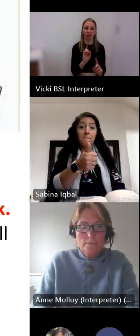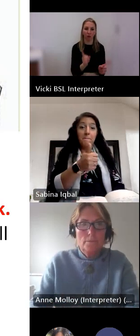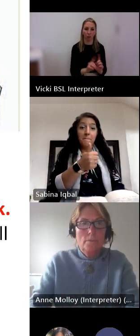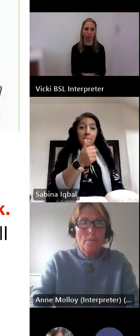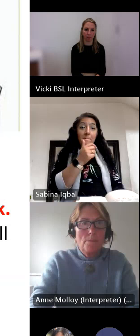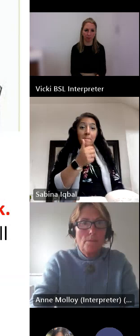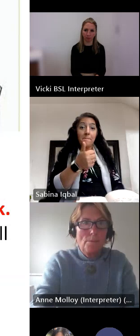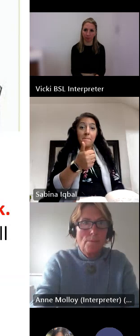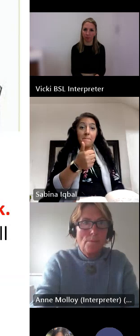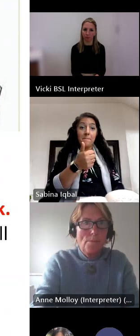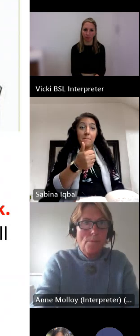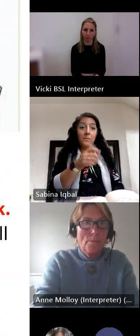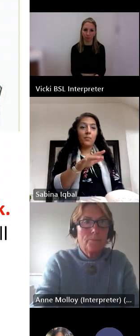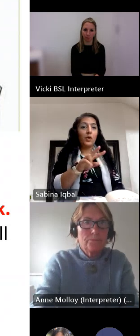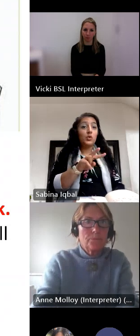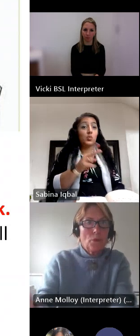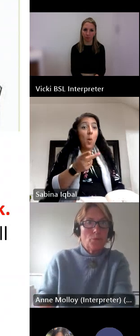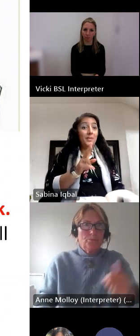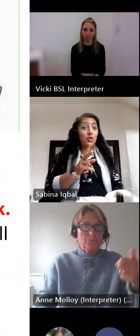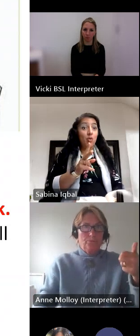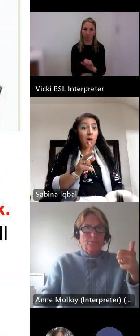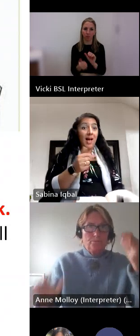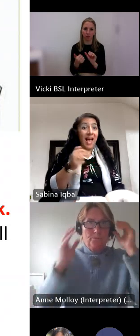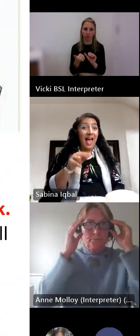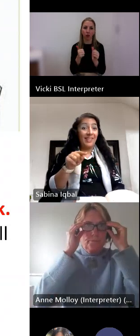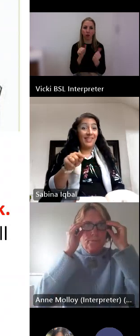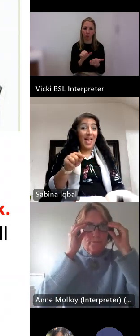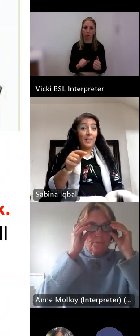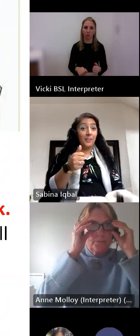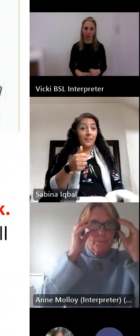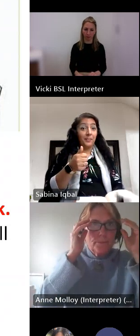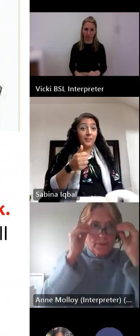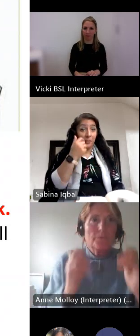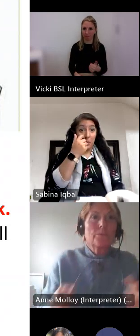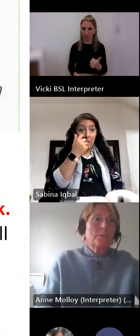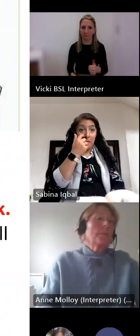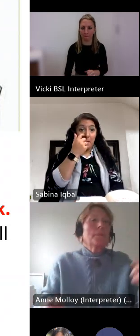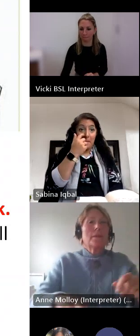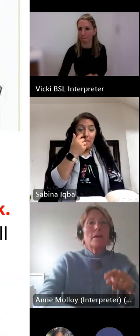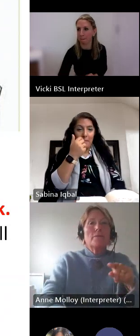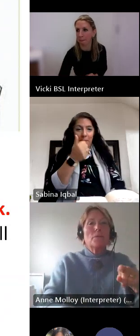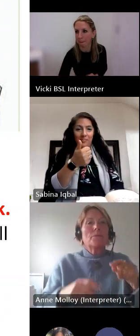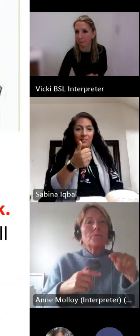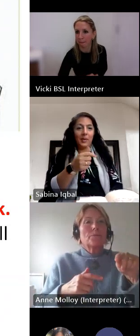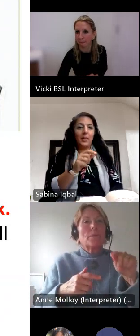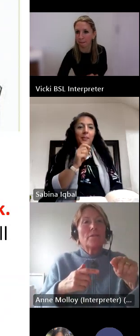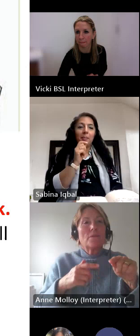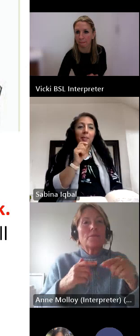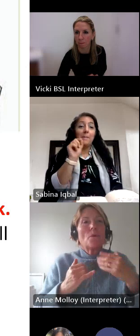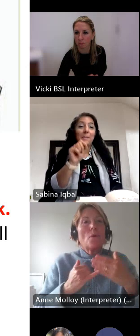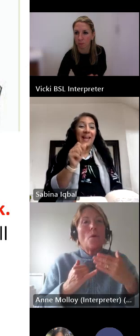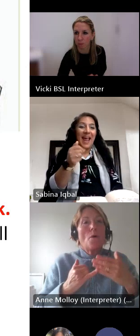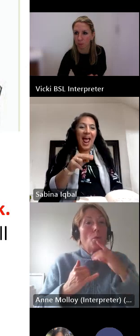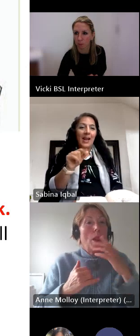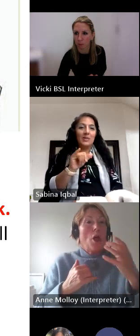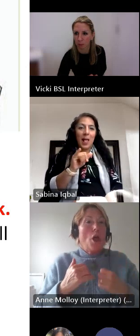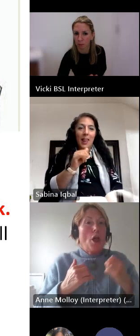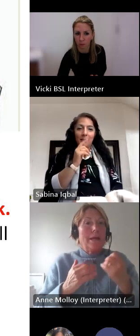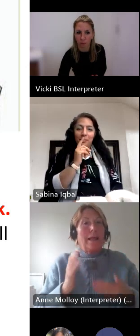If you are on 35 hours a week at the minimum wage, then you will earn